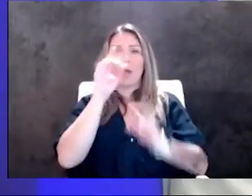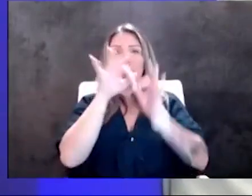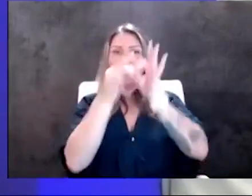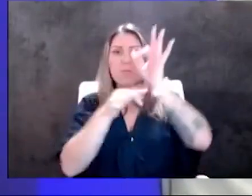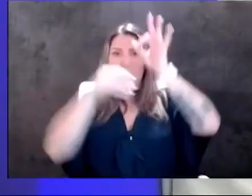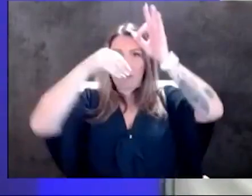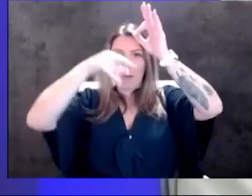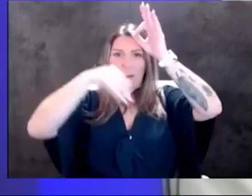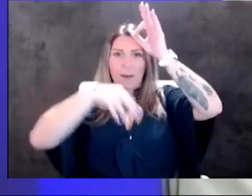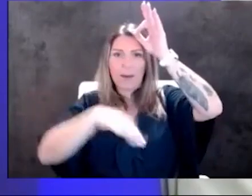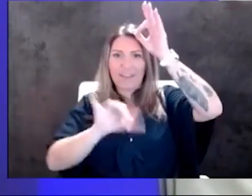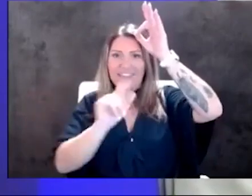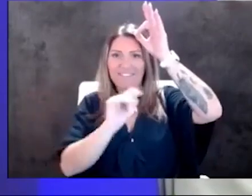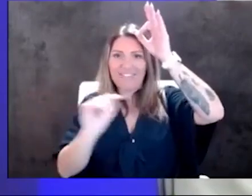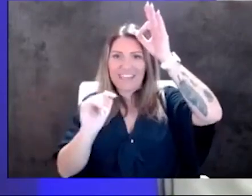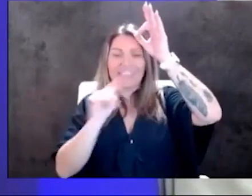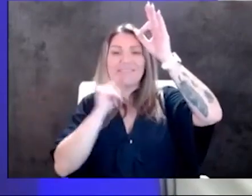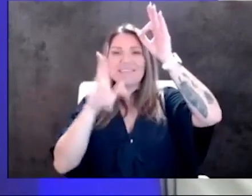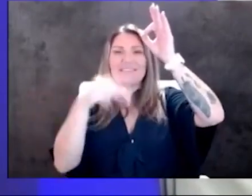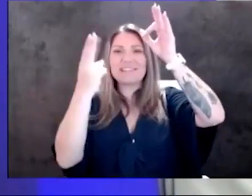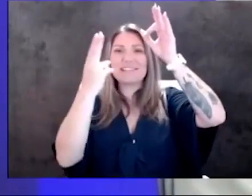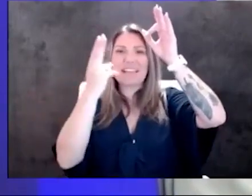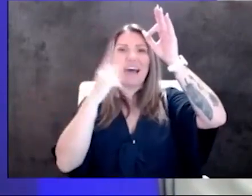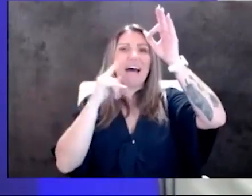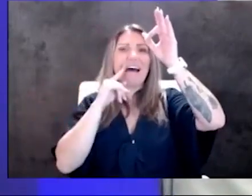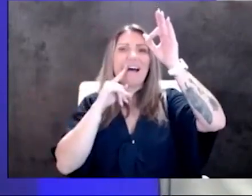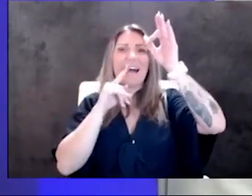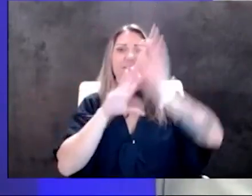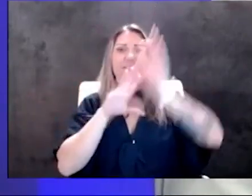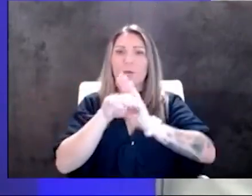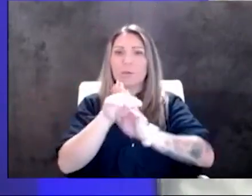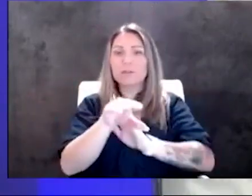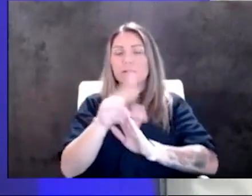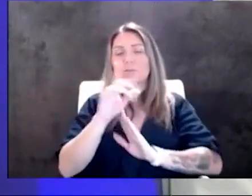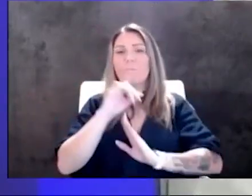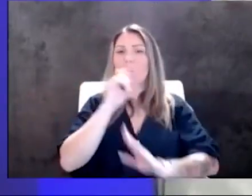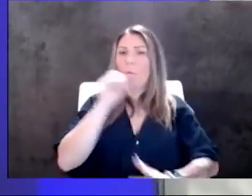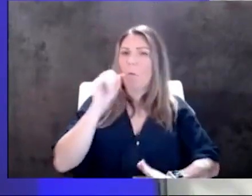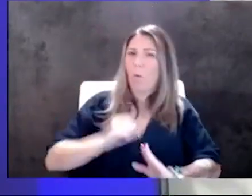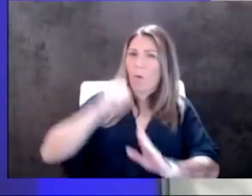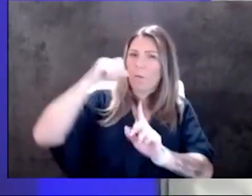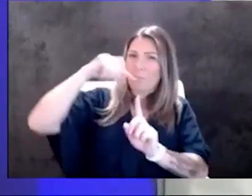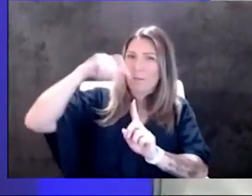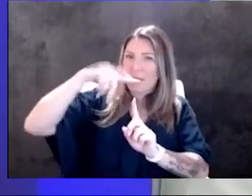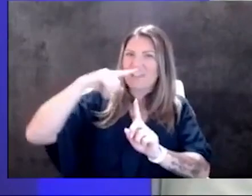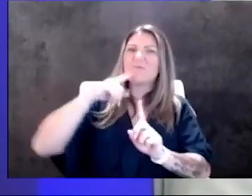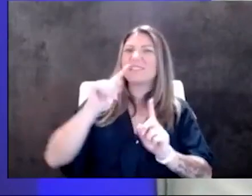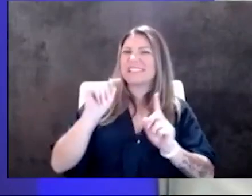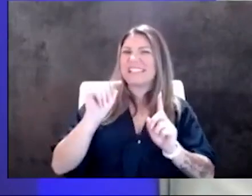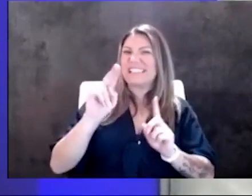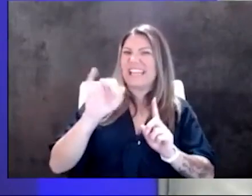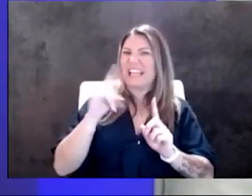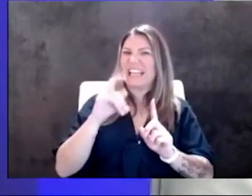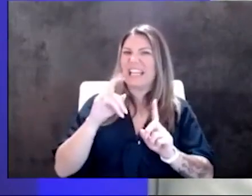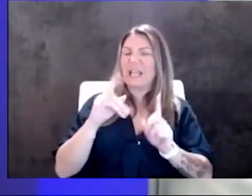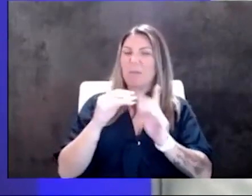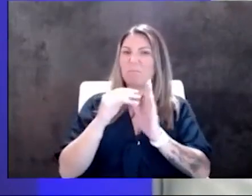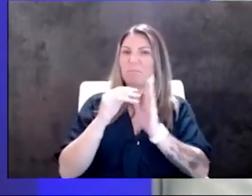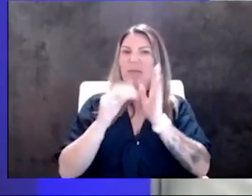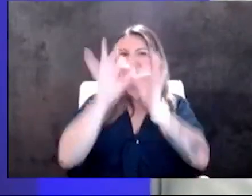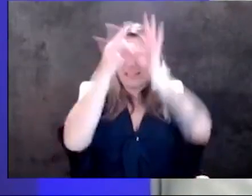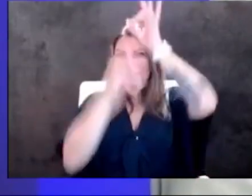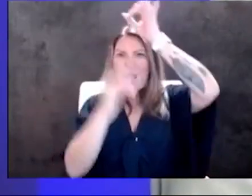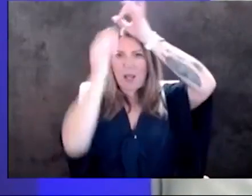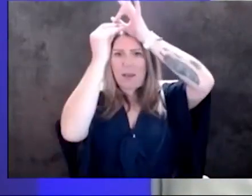called a high-frequency stimulator. The typical old-fashioned spinal cord stimulators actually cause a tingling or a kind of we call paresthesia, so kind